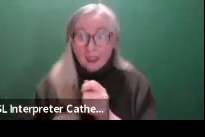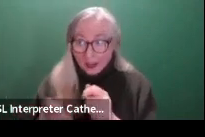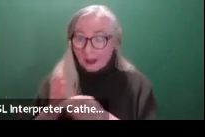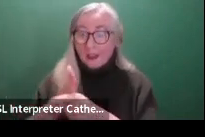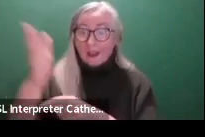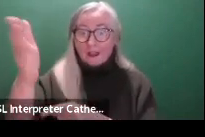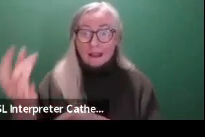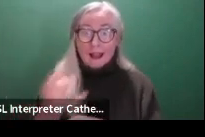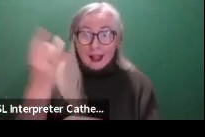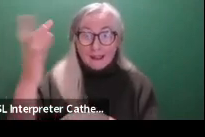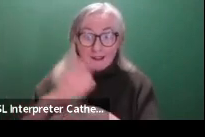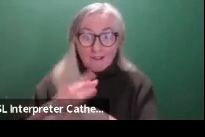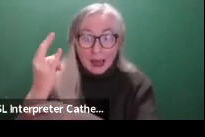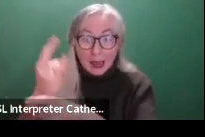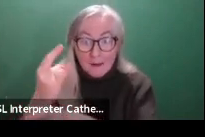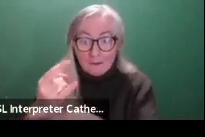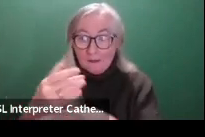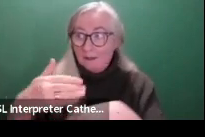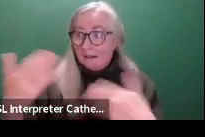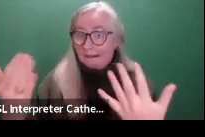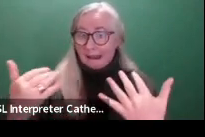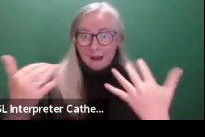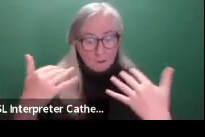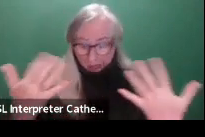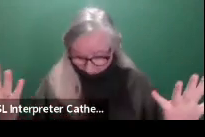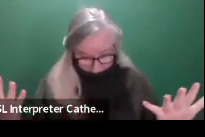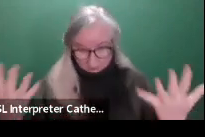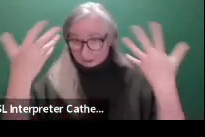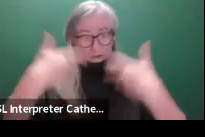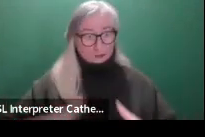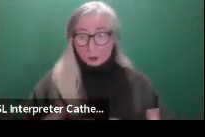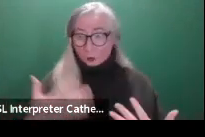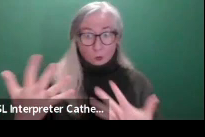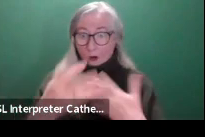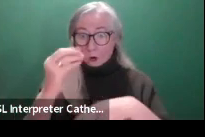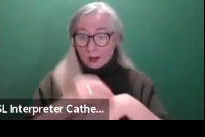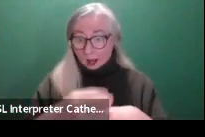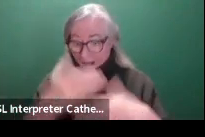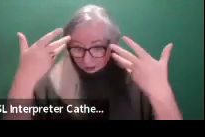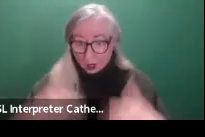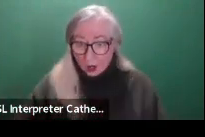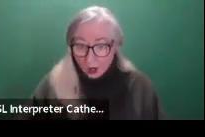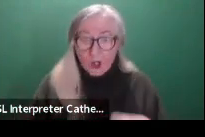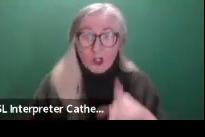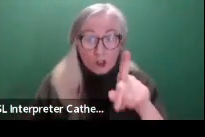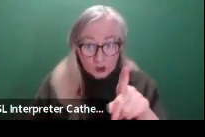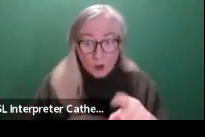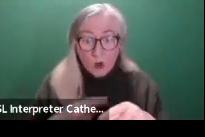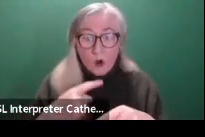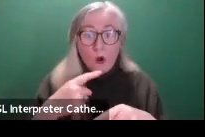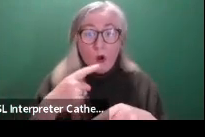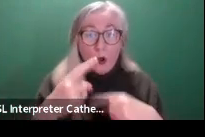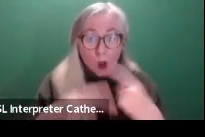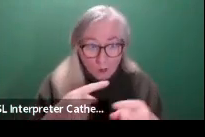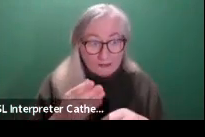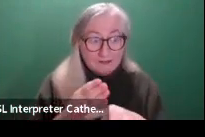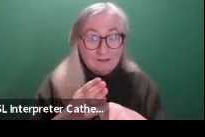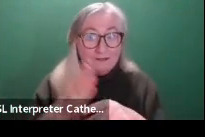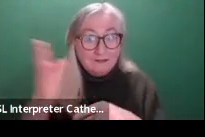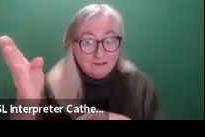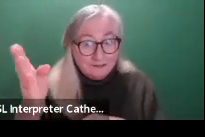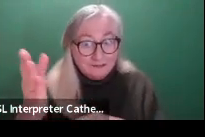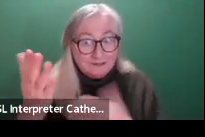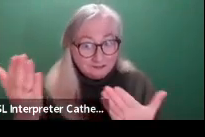help and information about what it is that's going on. And normally I have to say the first port of call is Google.